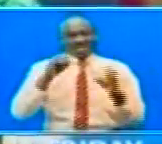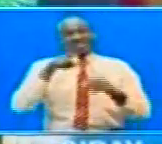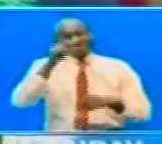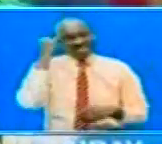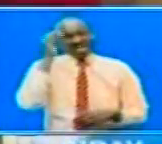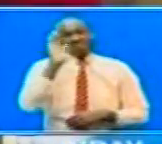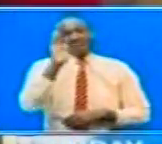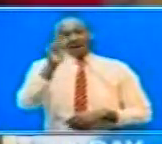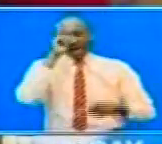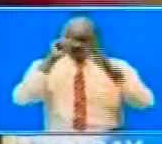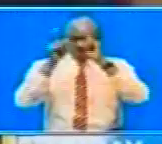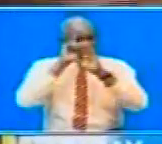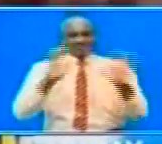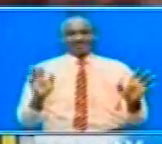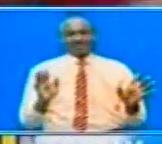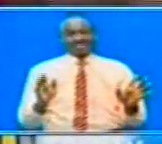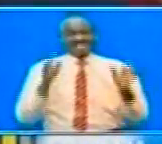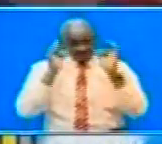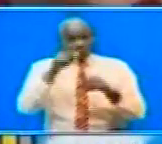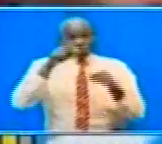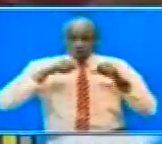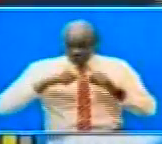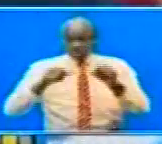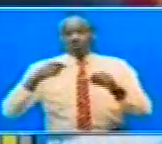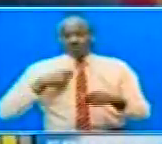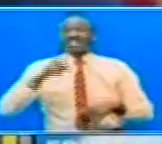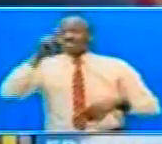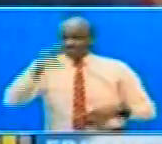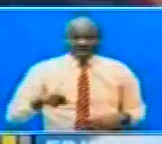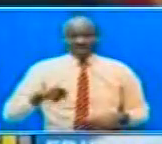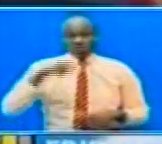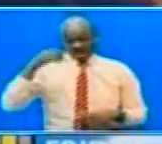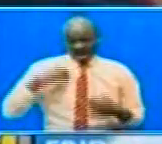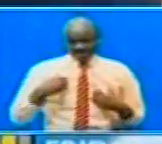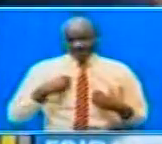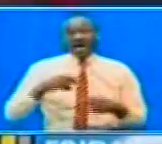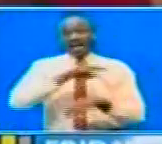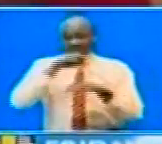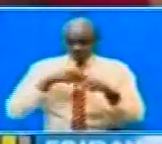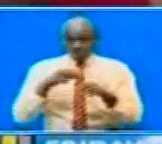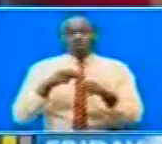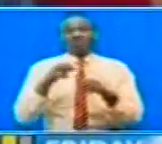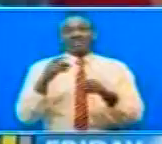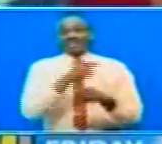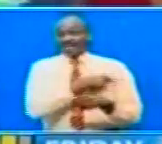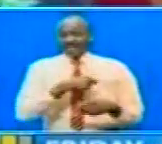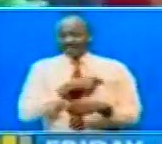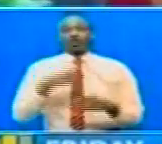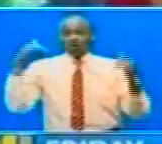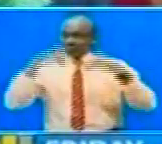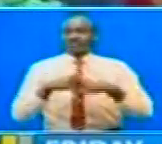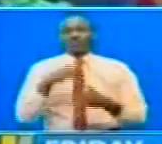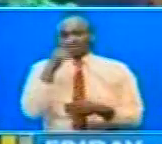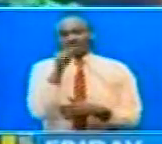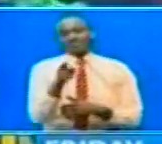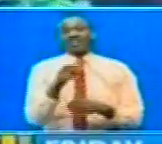ideas. Now, at Kizidi, we are going to demand that we call a national delegates conference. Tuende tuzeme mambo yetu,